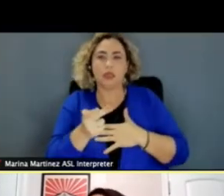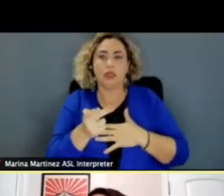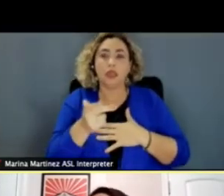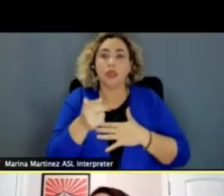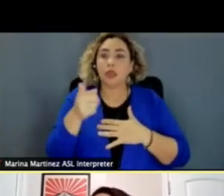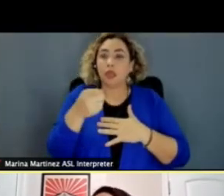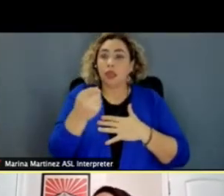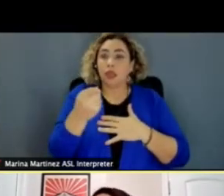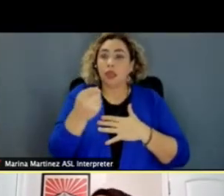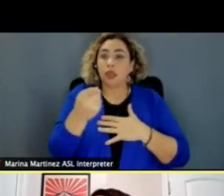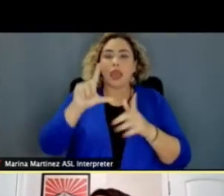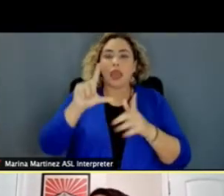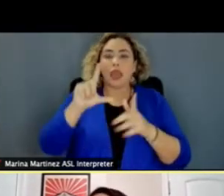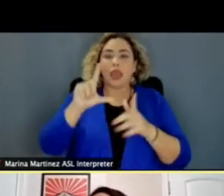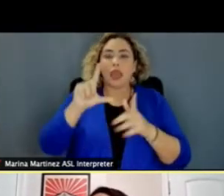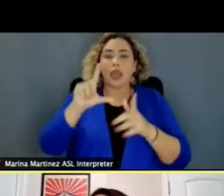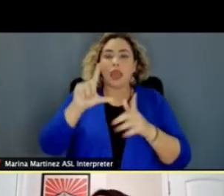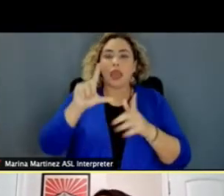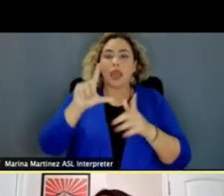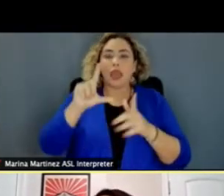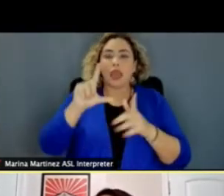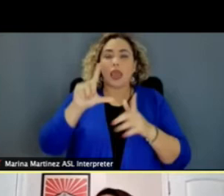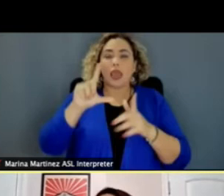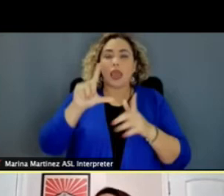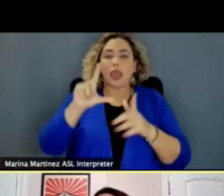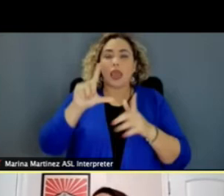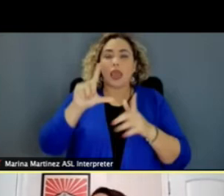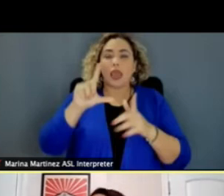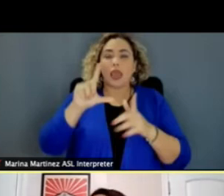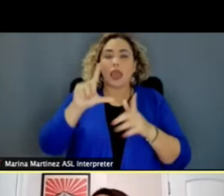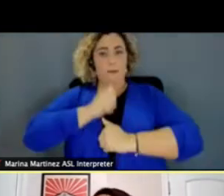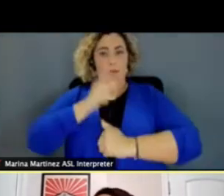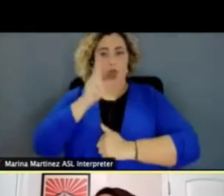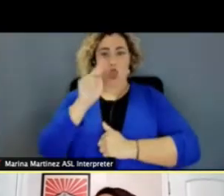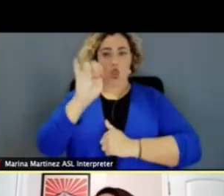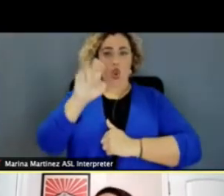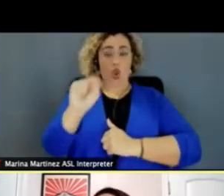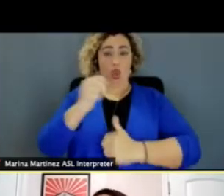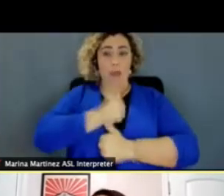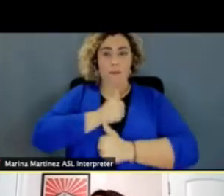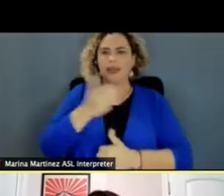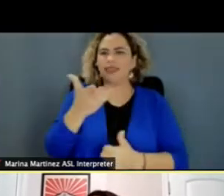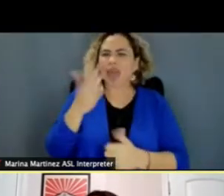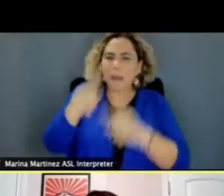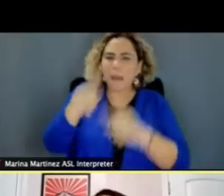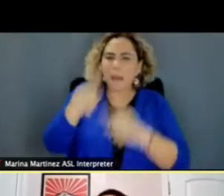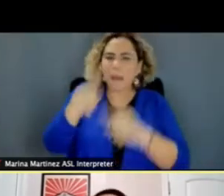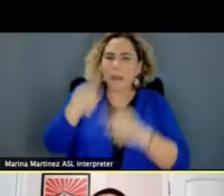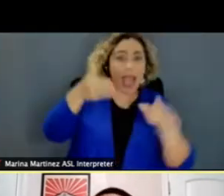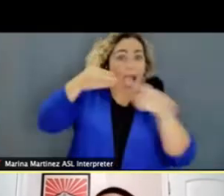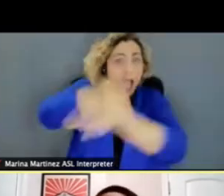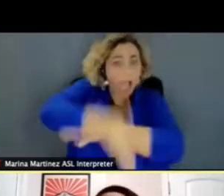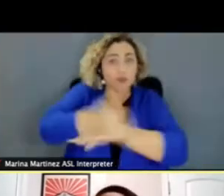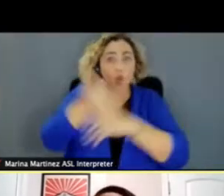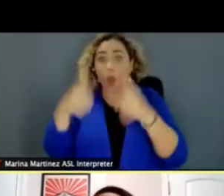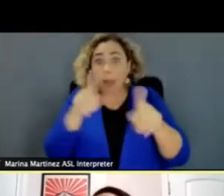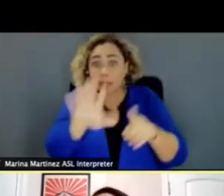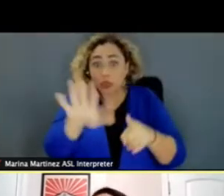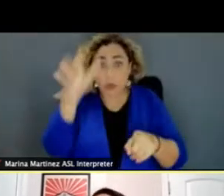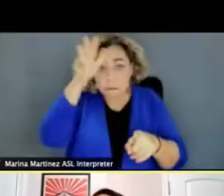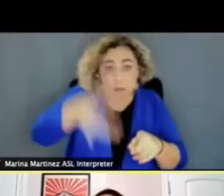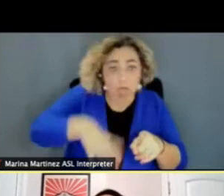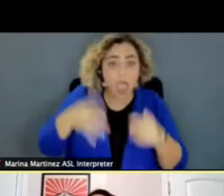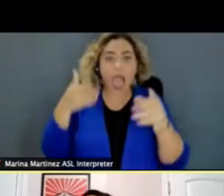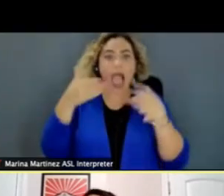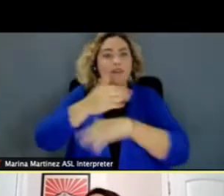And then later Peter joined the Union Army. Little is known of him after what happened to him after the Union